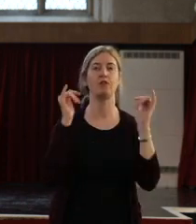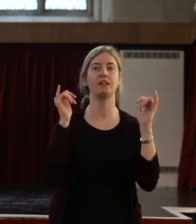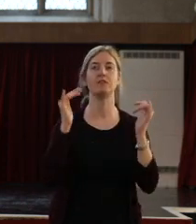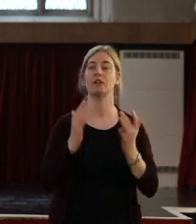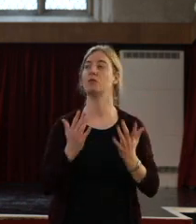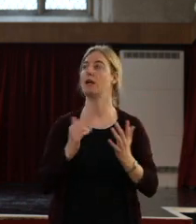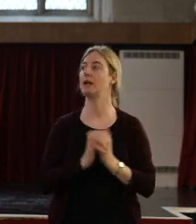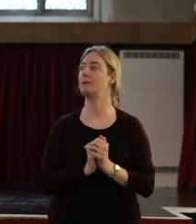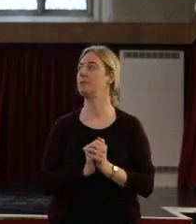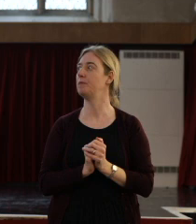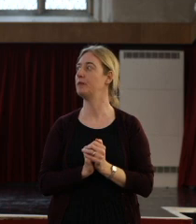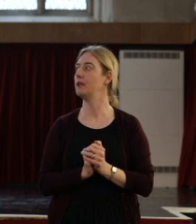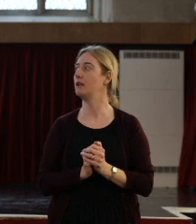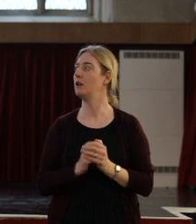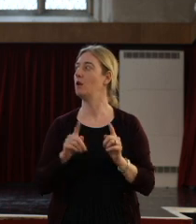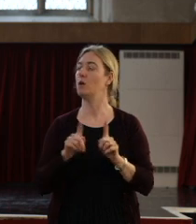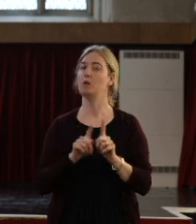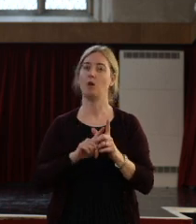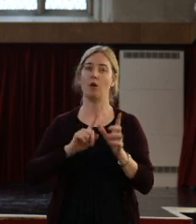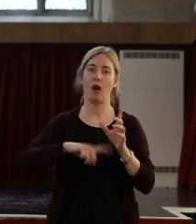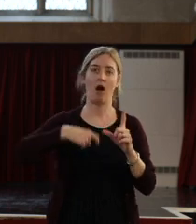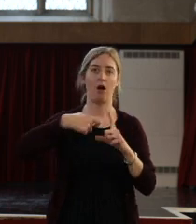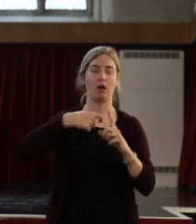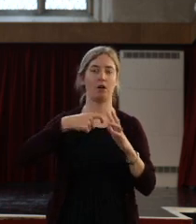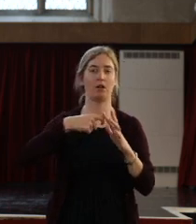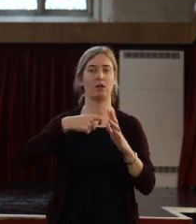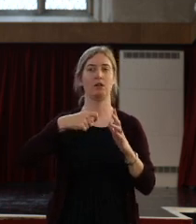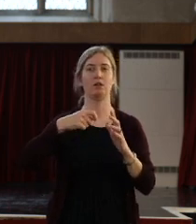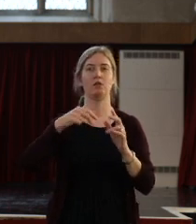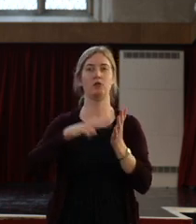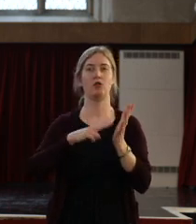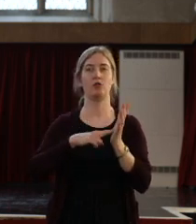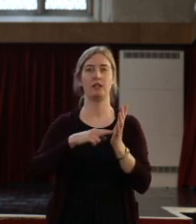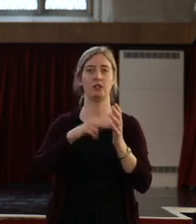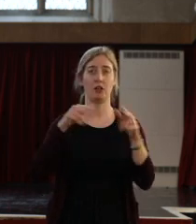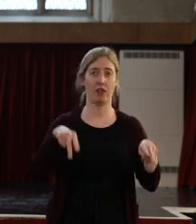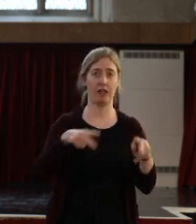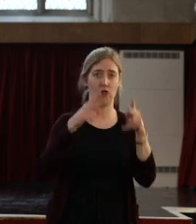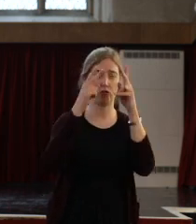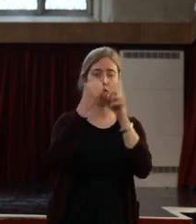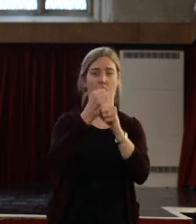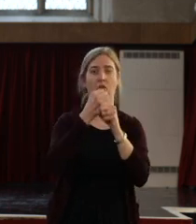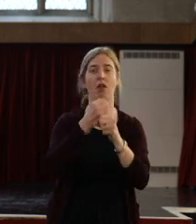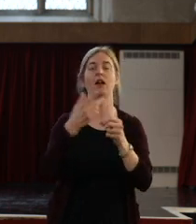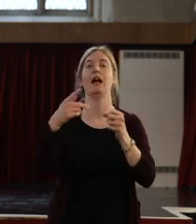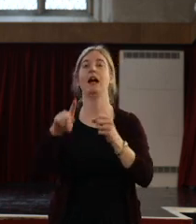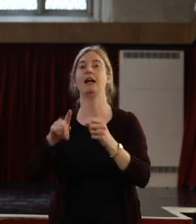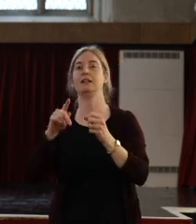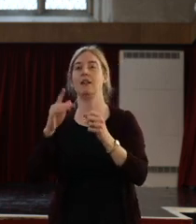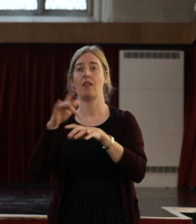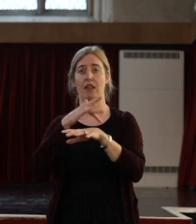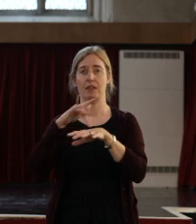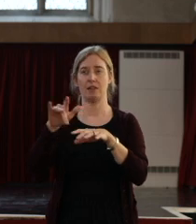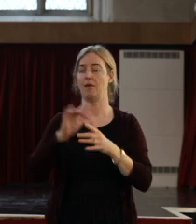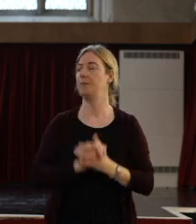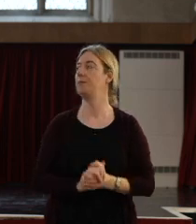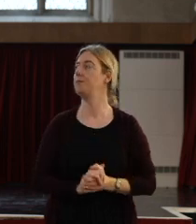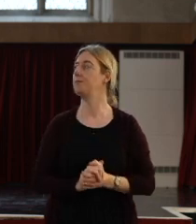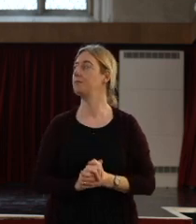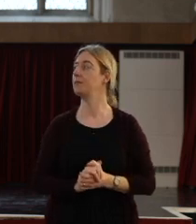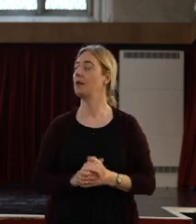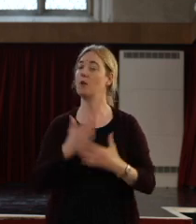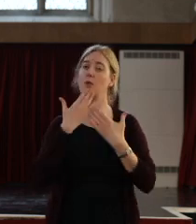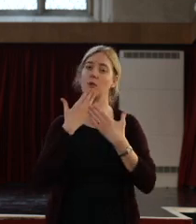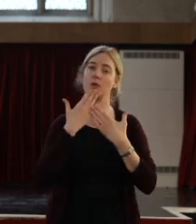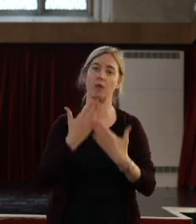as ARC, Norwich Cathedral and the Norwich Theatre. We'd also like to give thanks to our creative partners who have helped us deliver our community